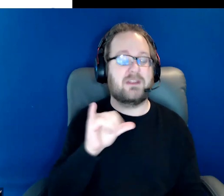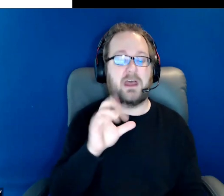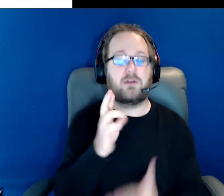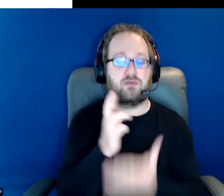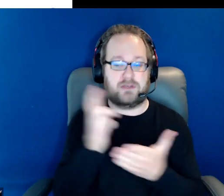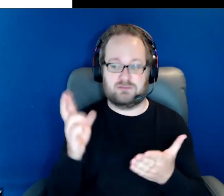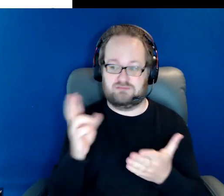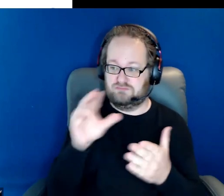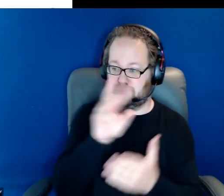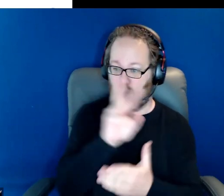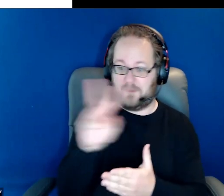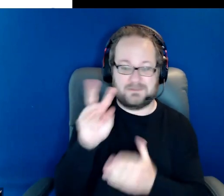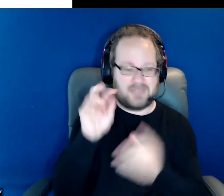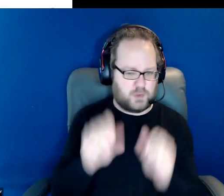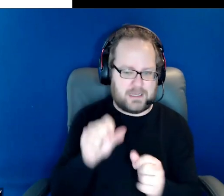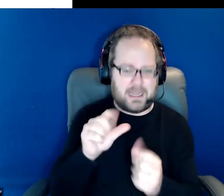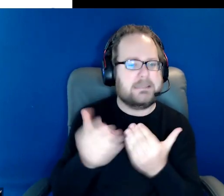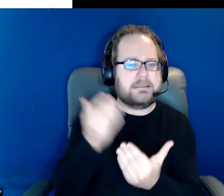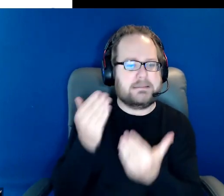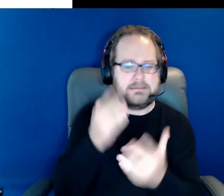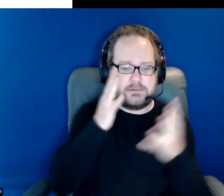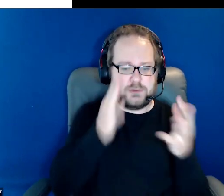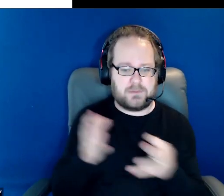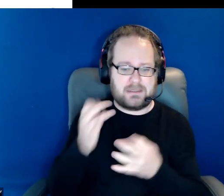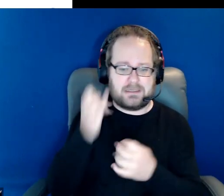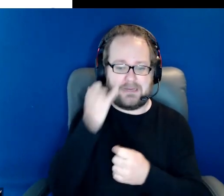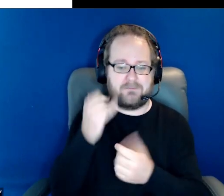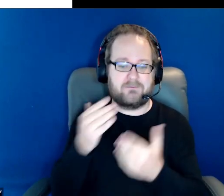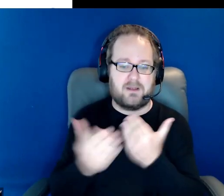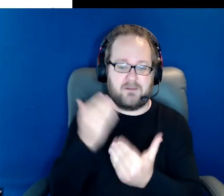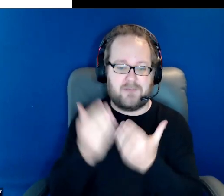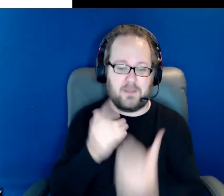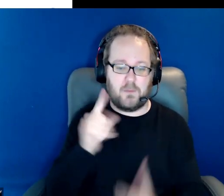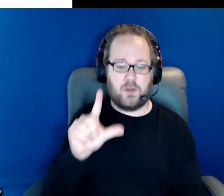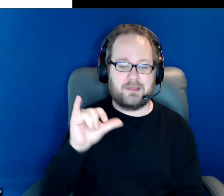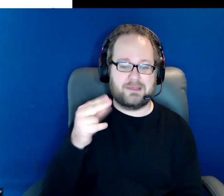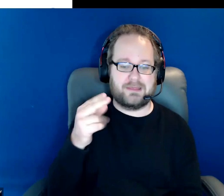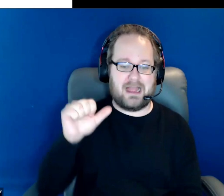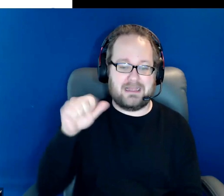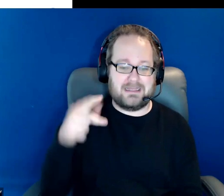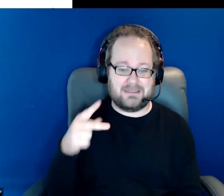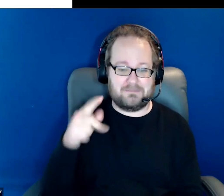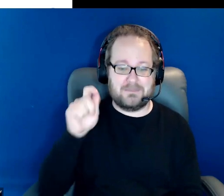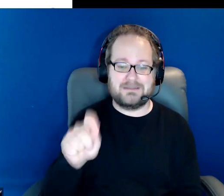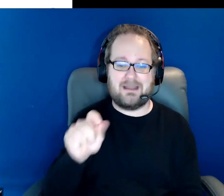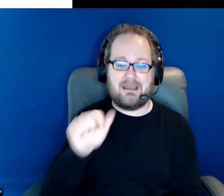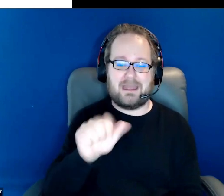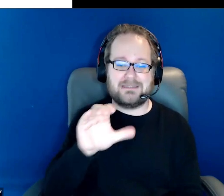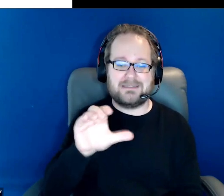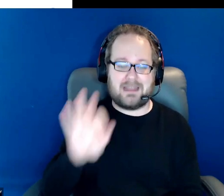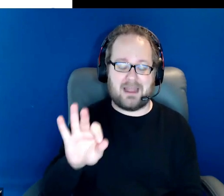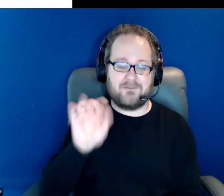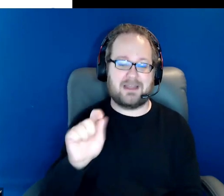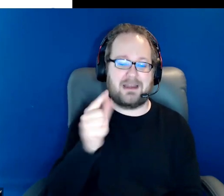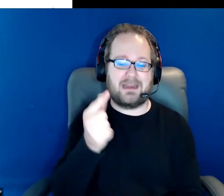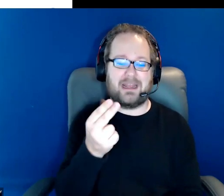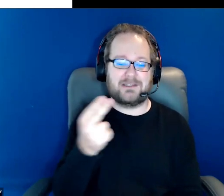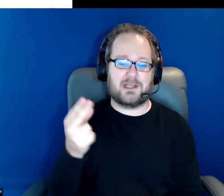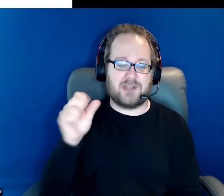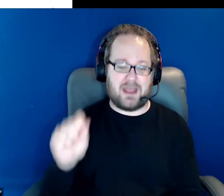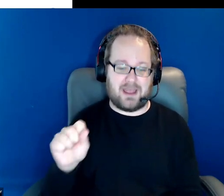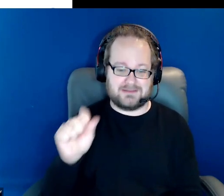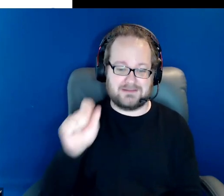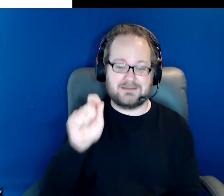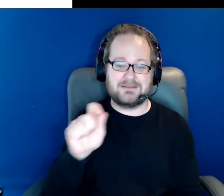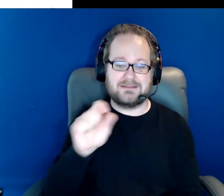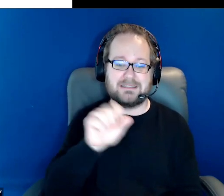quickly determine if they might be eligible for assistance. By answering a few simple questions about their home, the system will then determine if the household